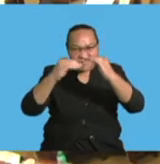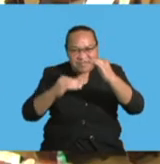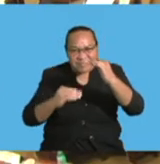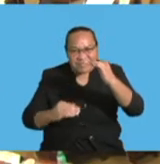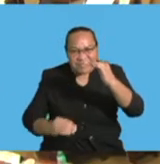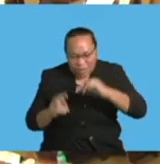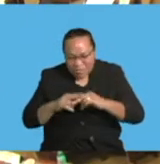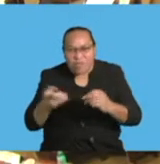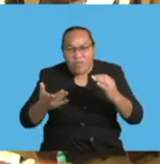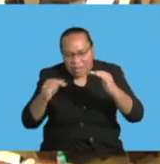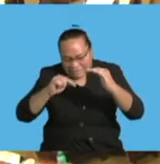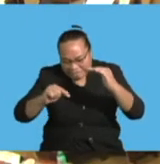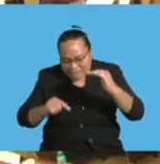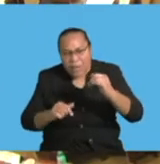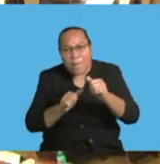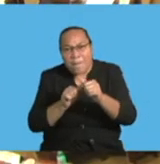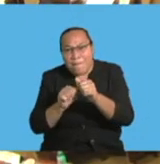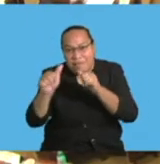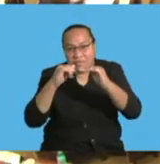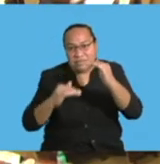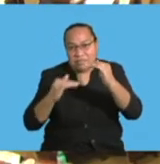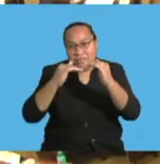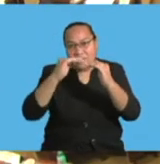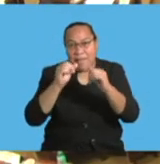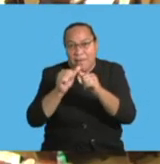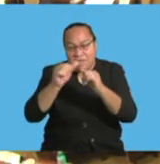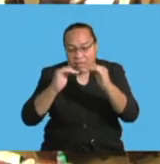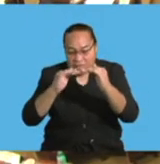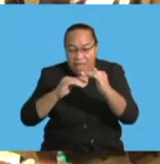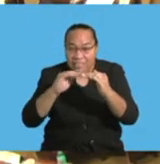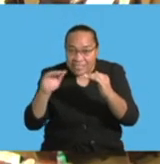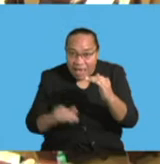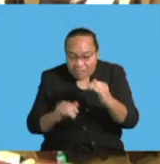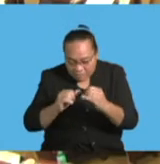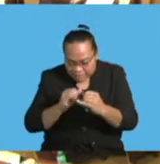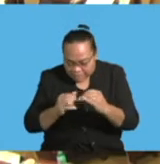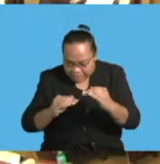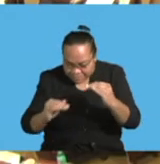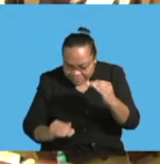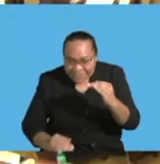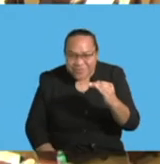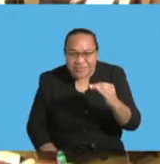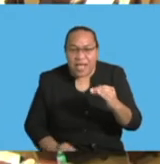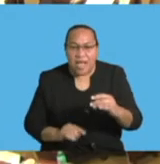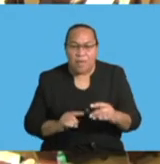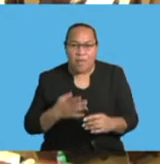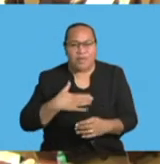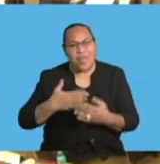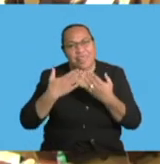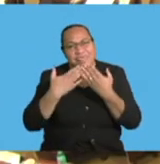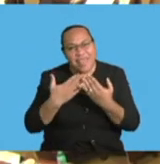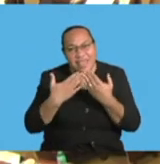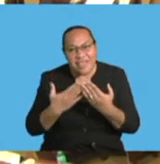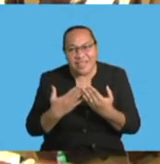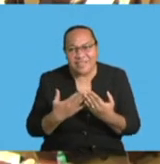Poor's, Mr. Speaker, sir, is obviously most welcome. I'd like to thank the honourable member for her question, but I'd rather not give my